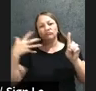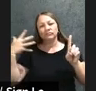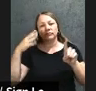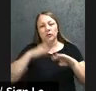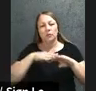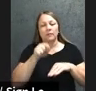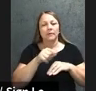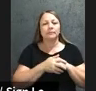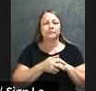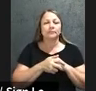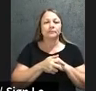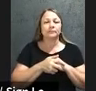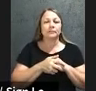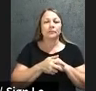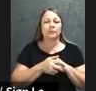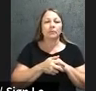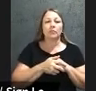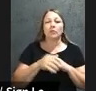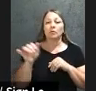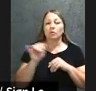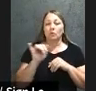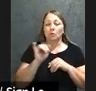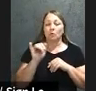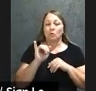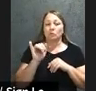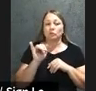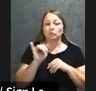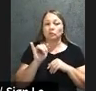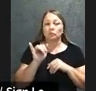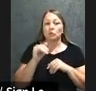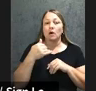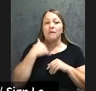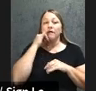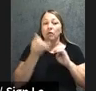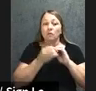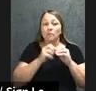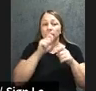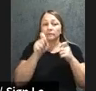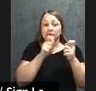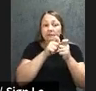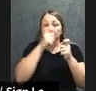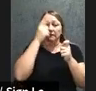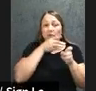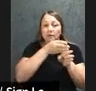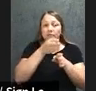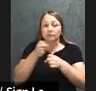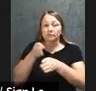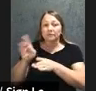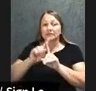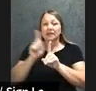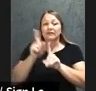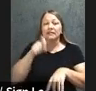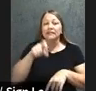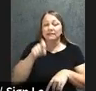this presentation. And similar to Dial, they also have specific lines for people with different needs. So you can call